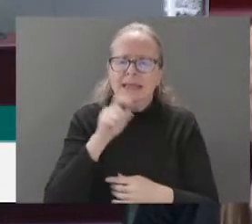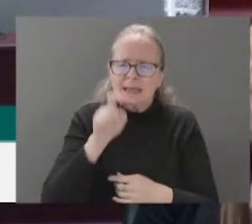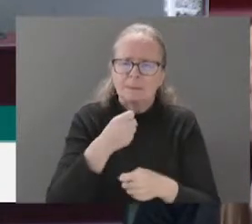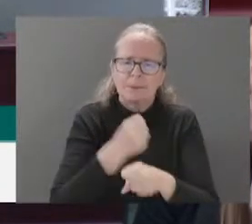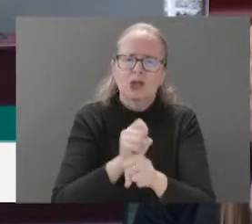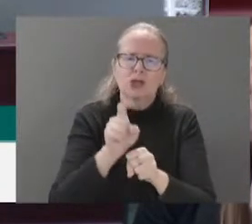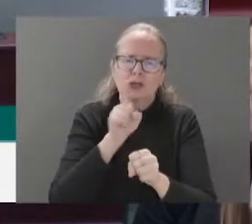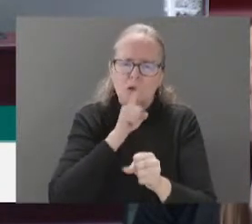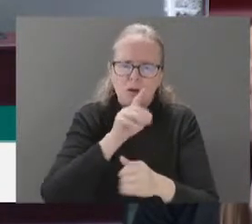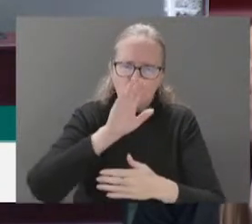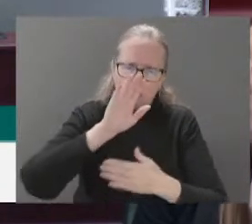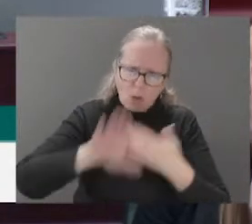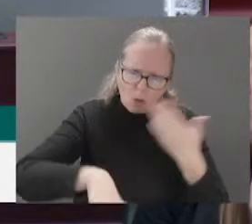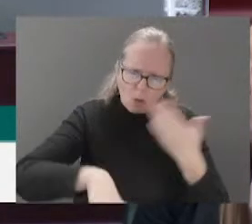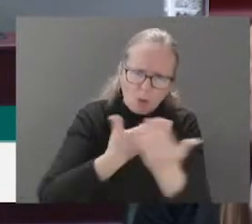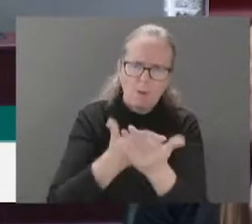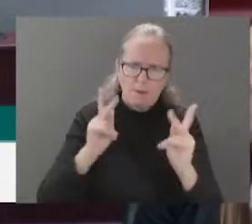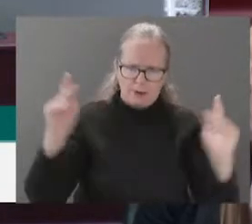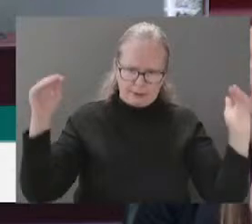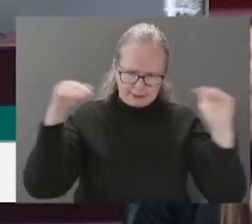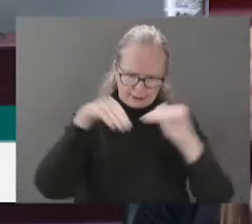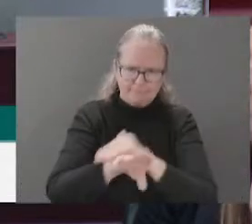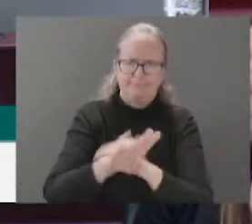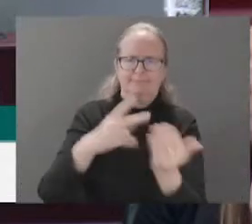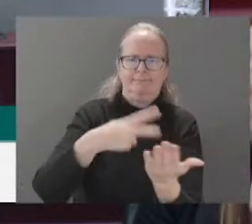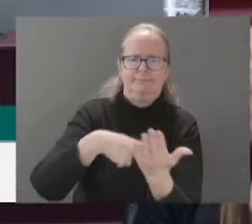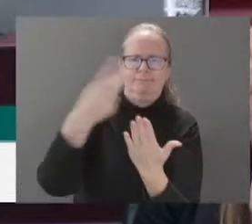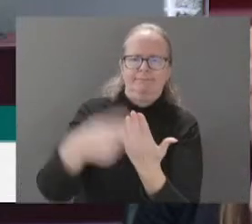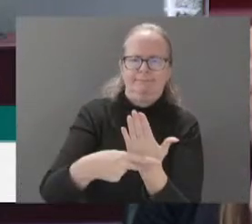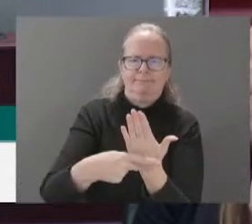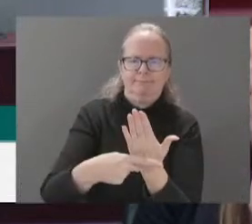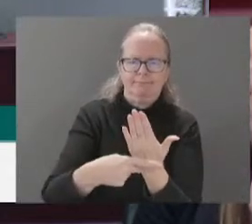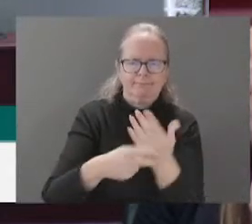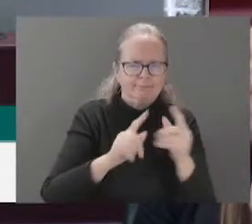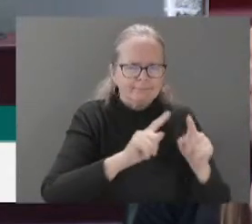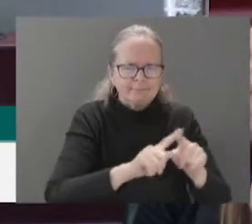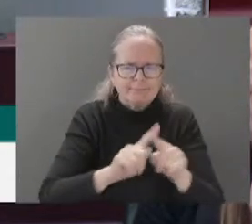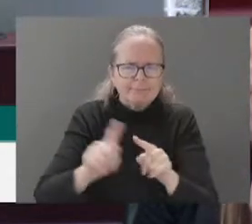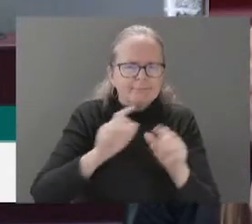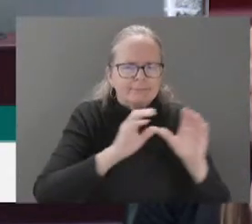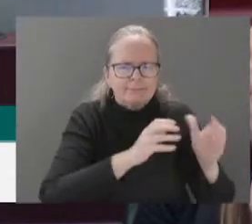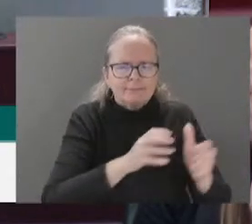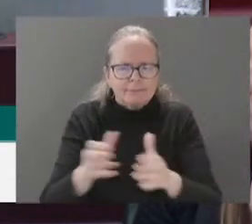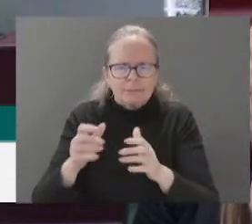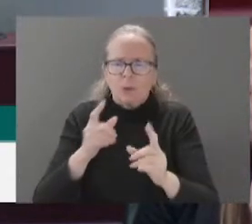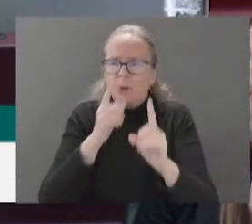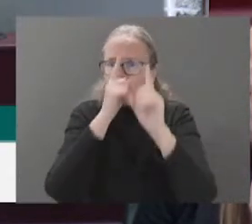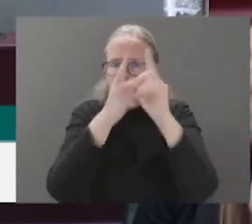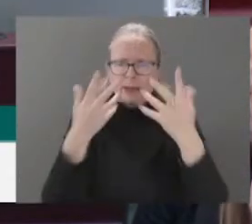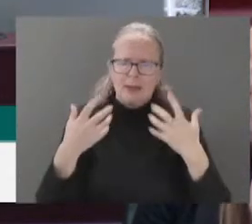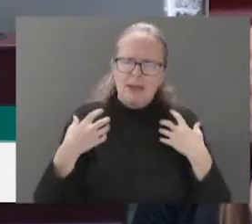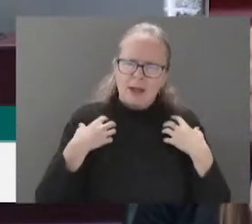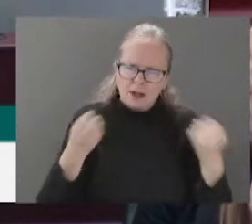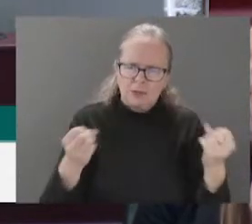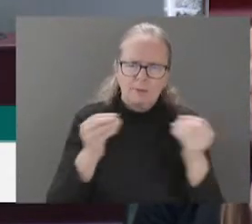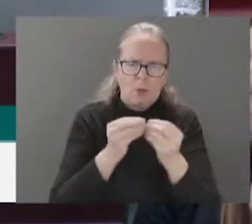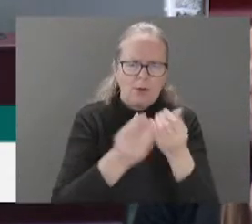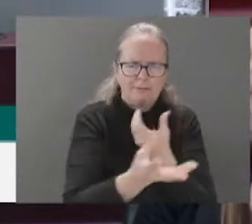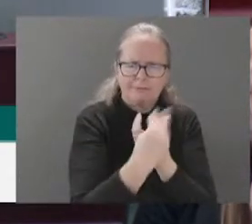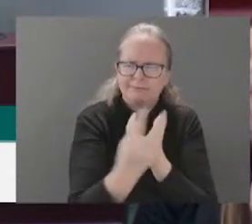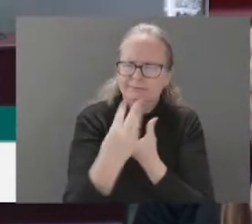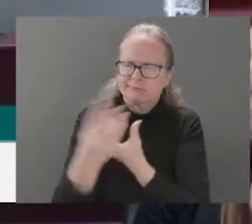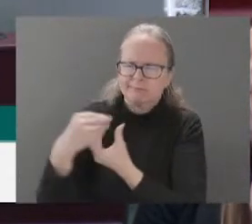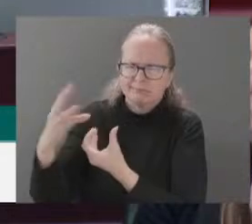we can work towards creating a healthy more inclusive and more Vibrant Community at all for all I urge this